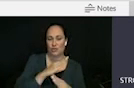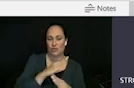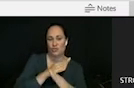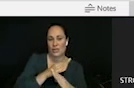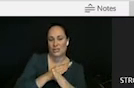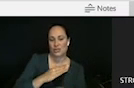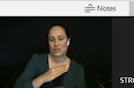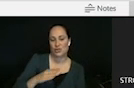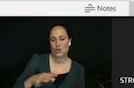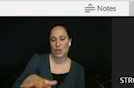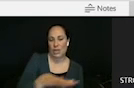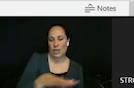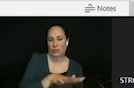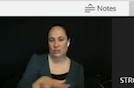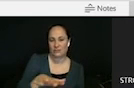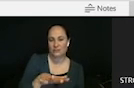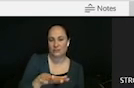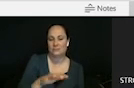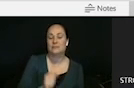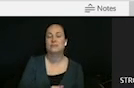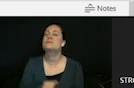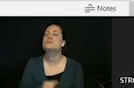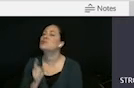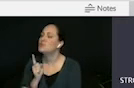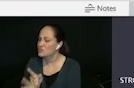Sure. So you will have,